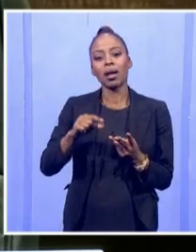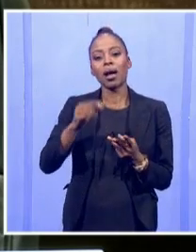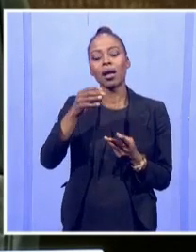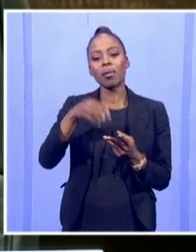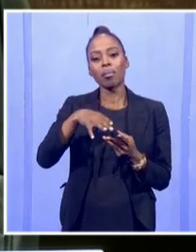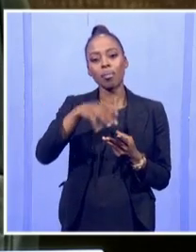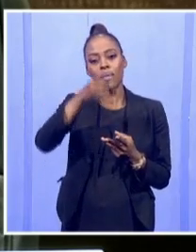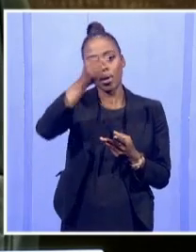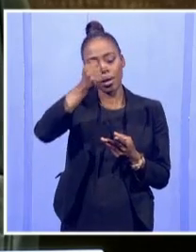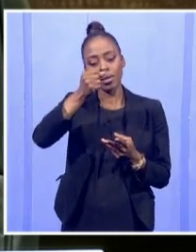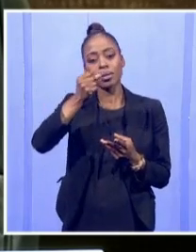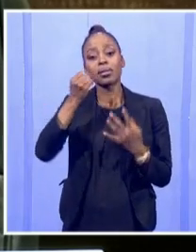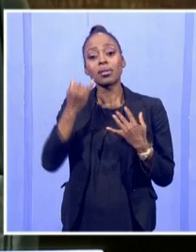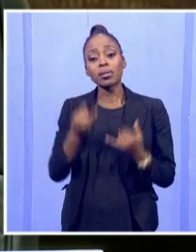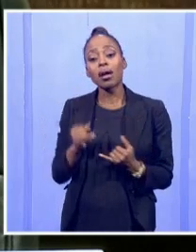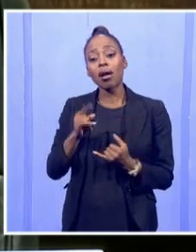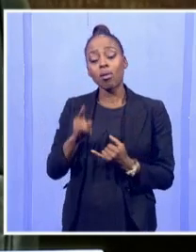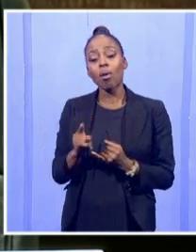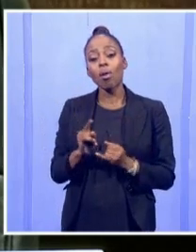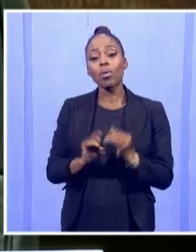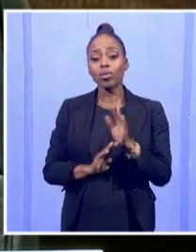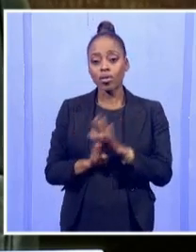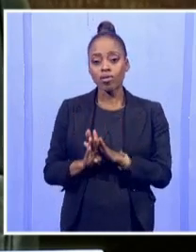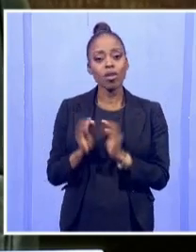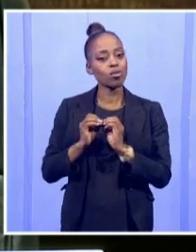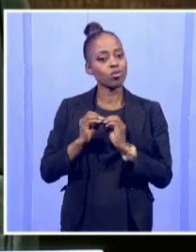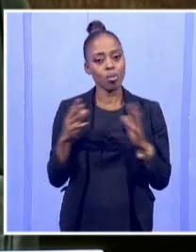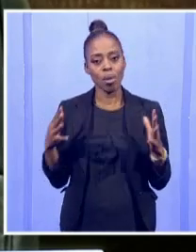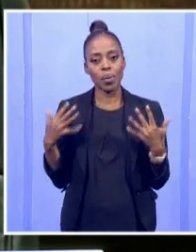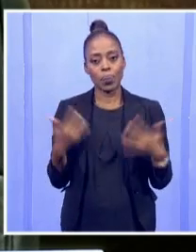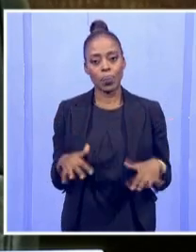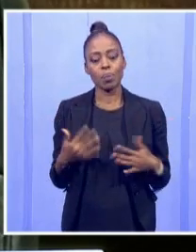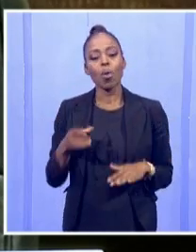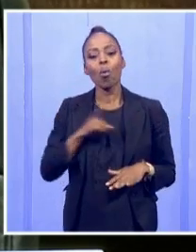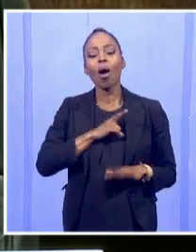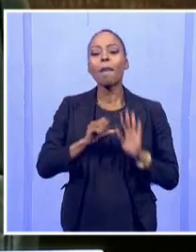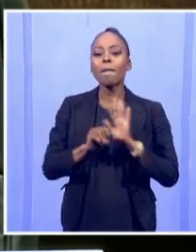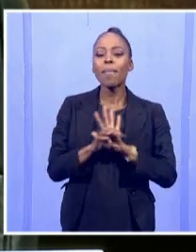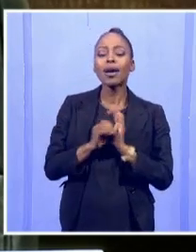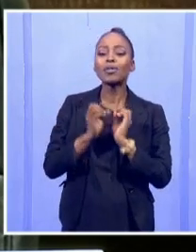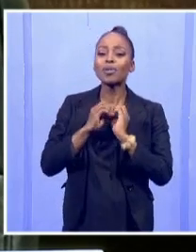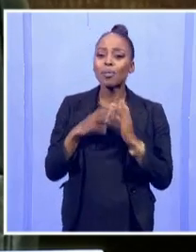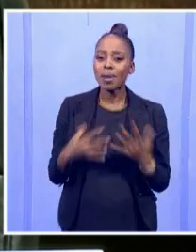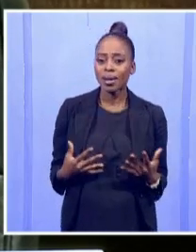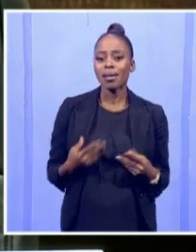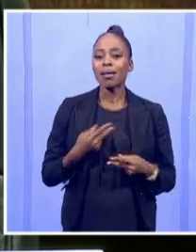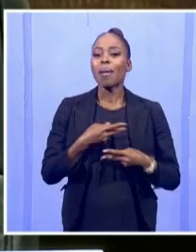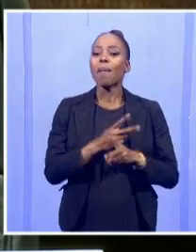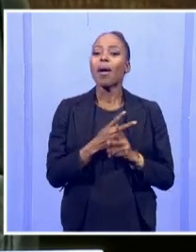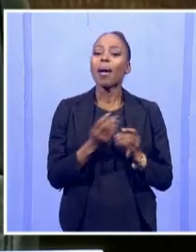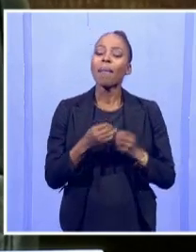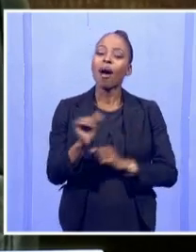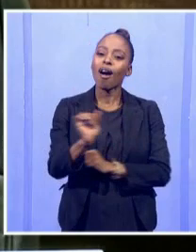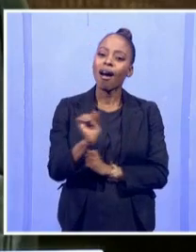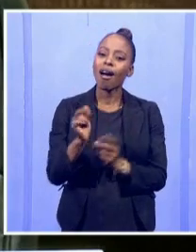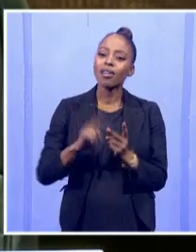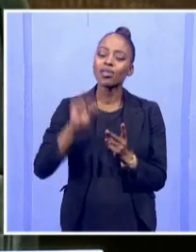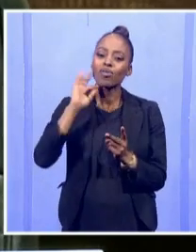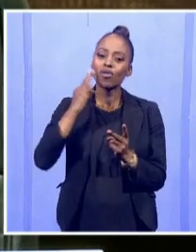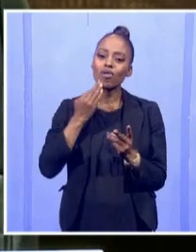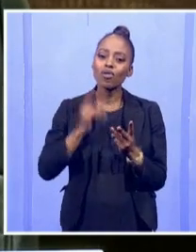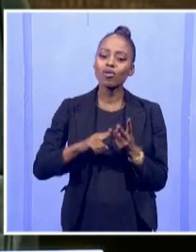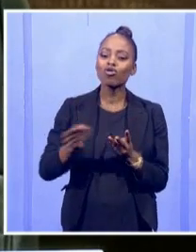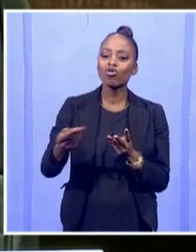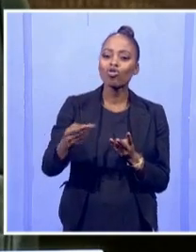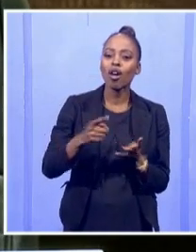for increased exports is vast, given the size of the market. There are many products, including cars, fruit,